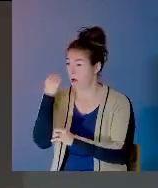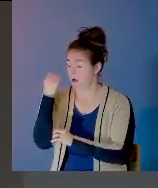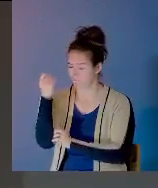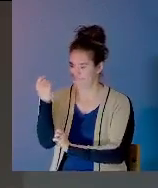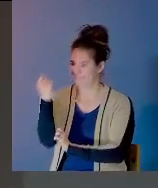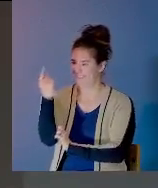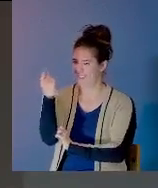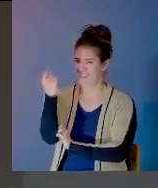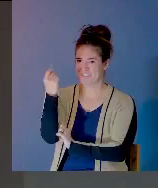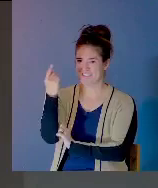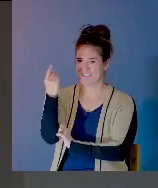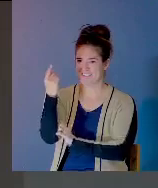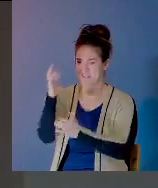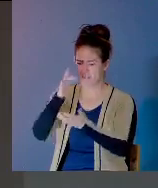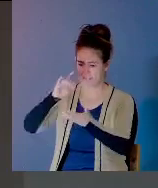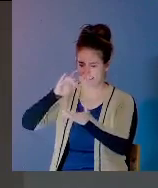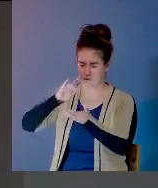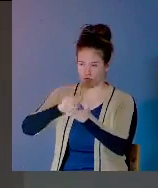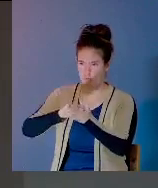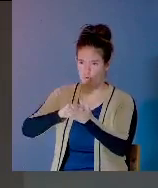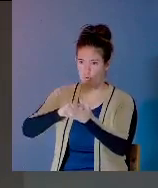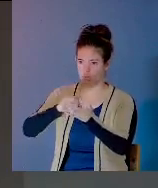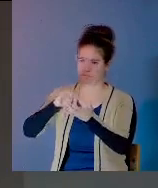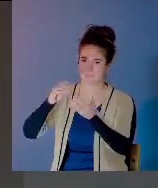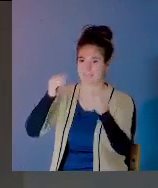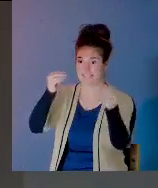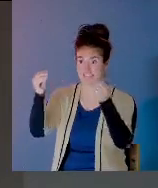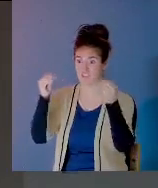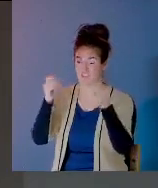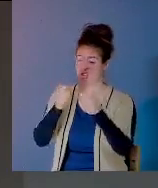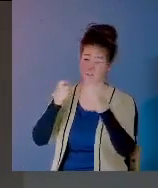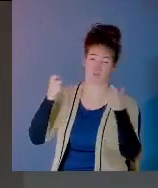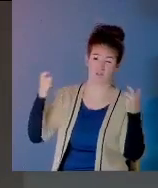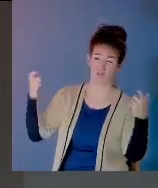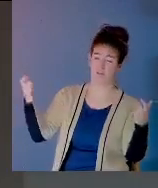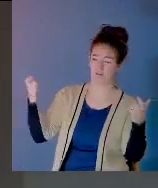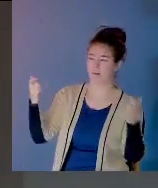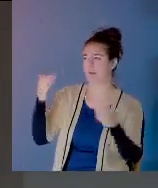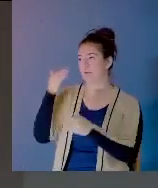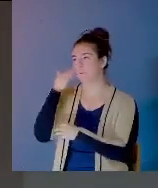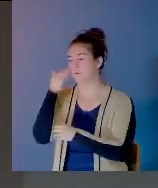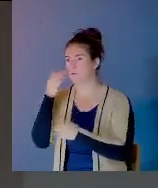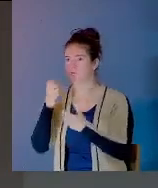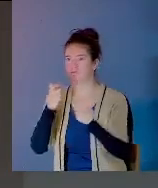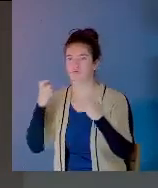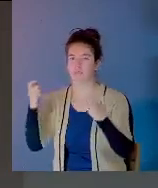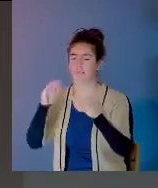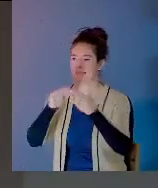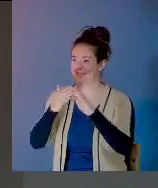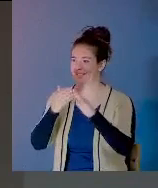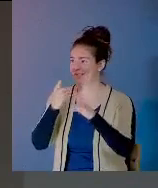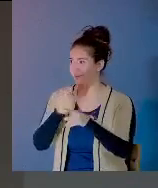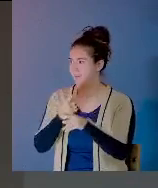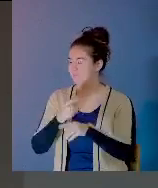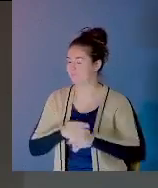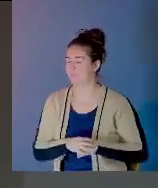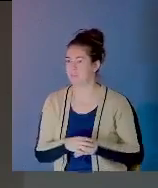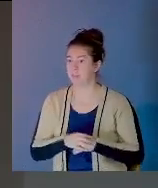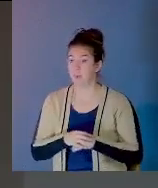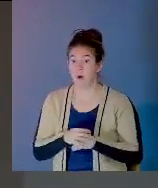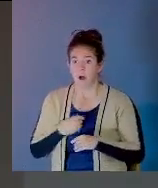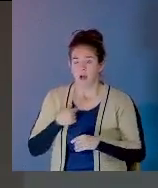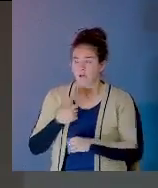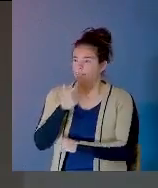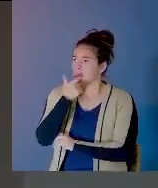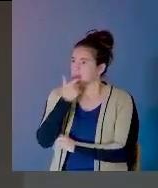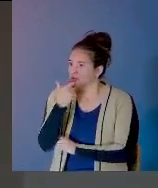in Amsterdam, it's a city. So, when you know that. But anyways, I kept seeing him going around. And